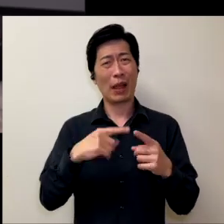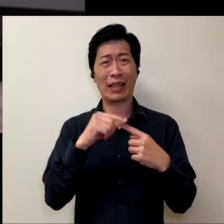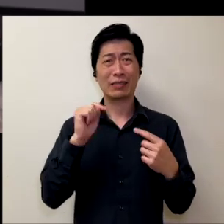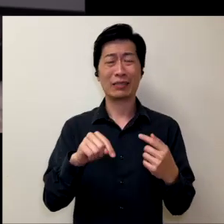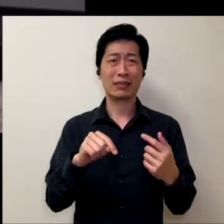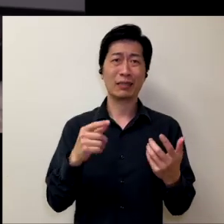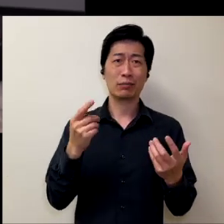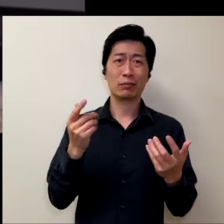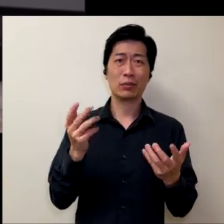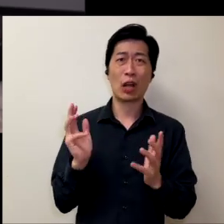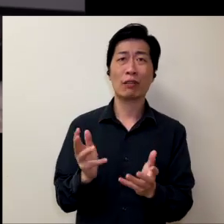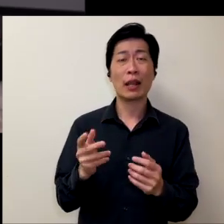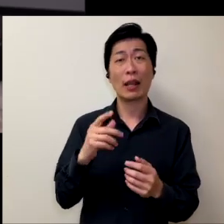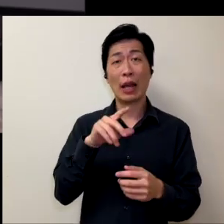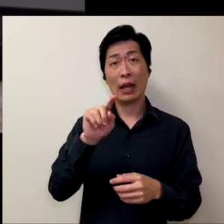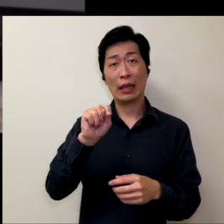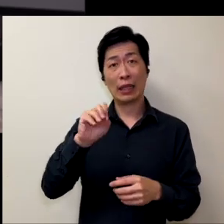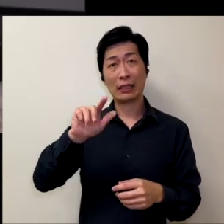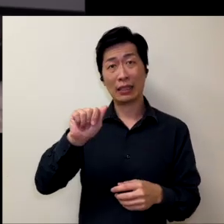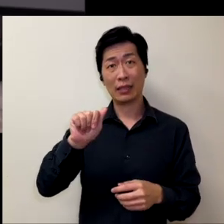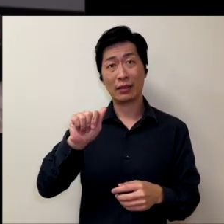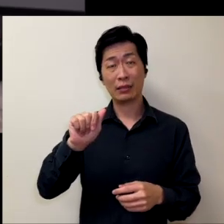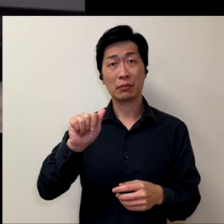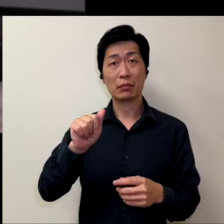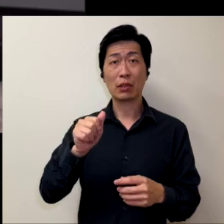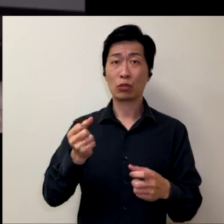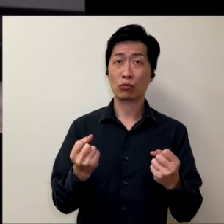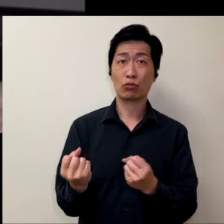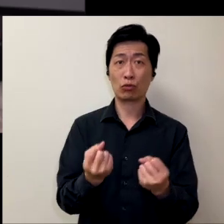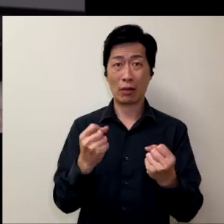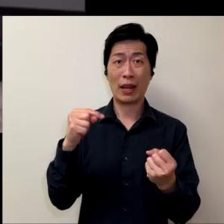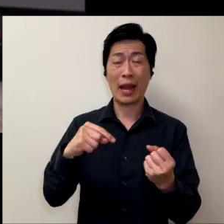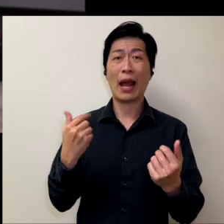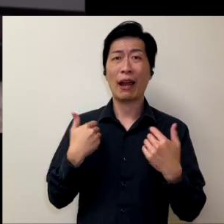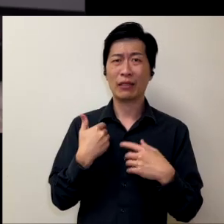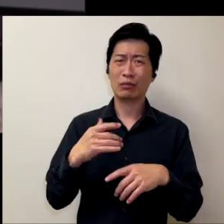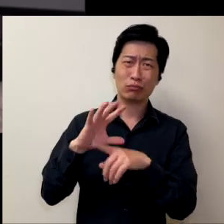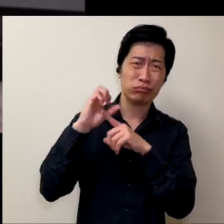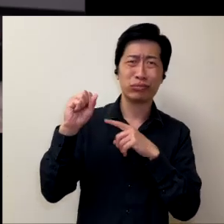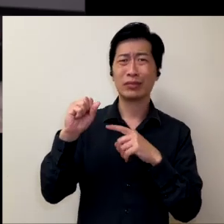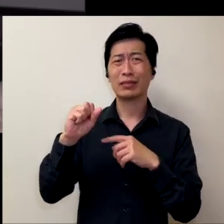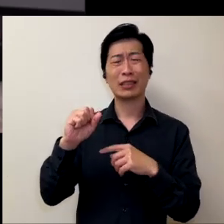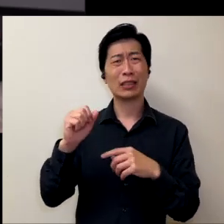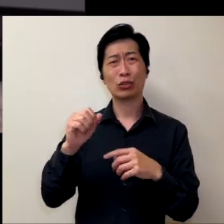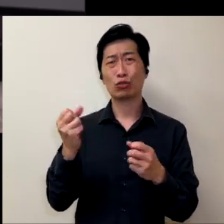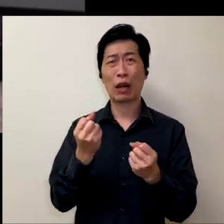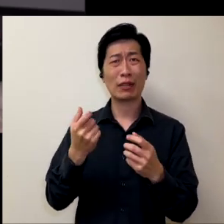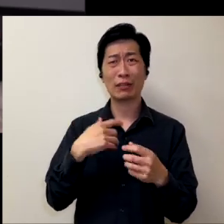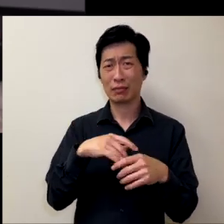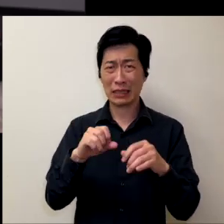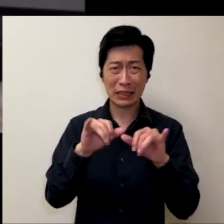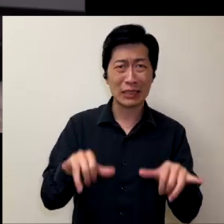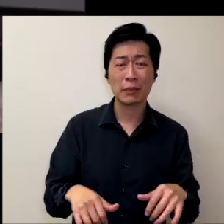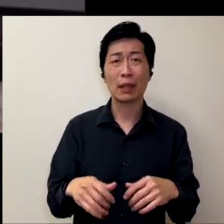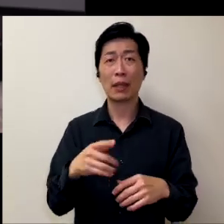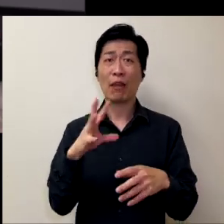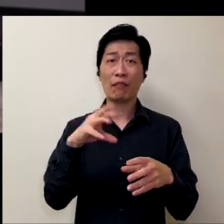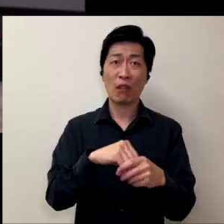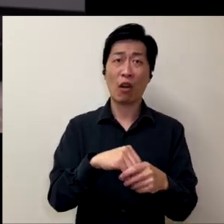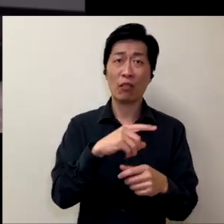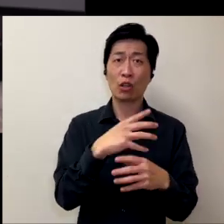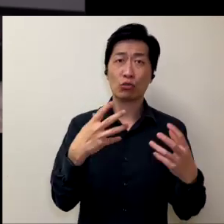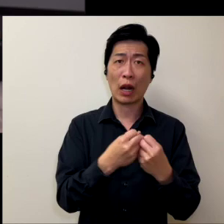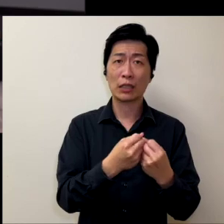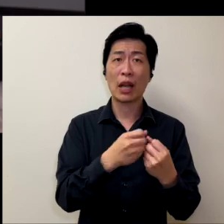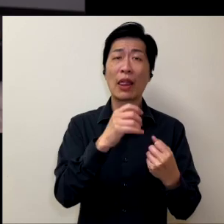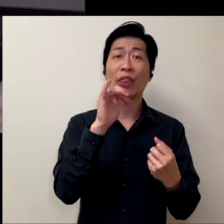of this conversation here is that a Tesla, which has advanced driver assistance features, was